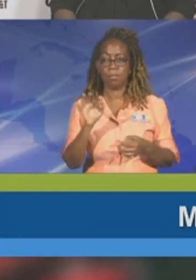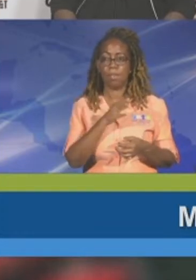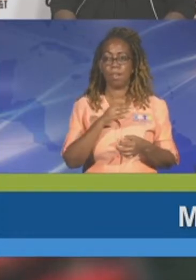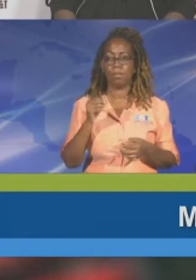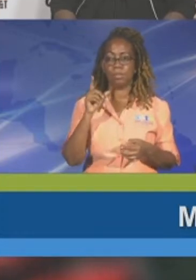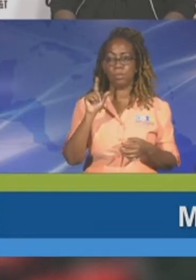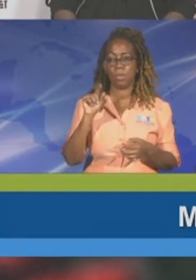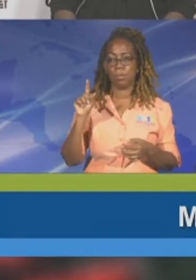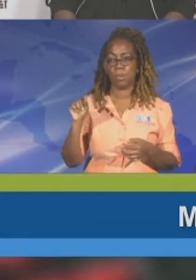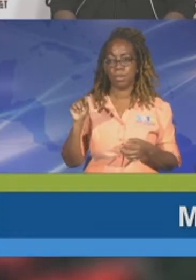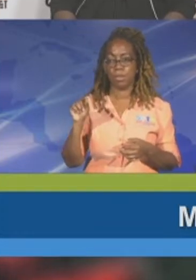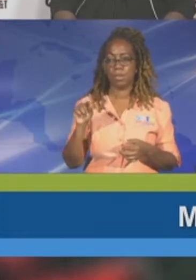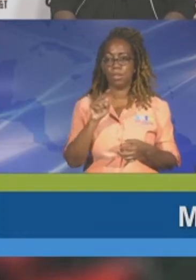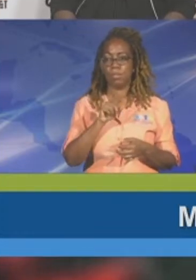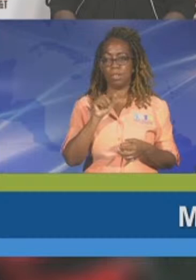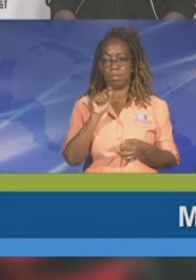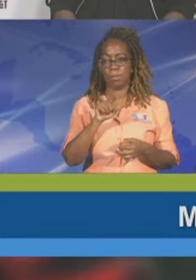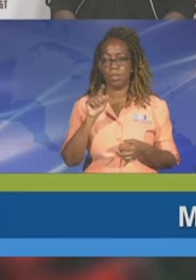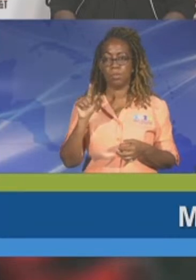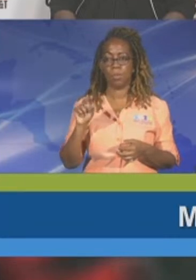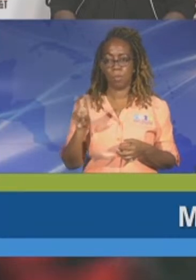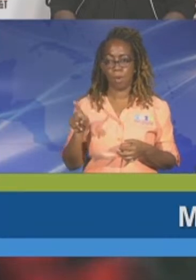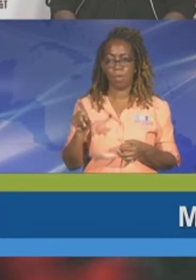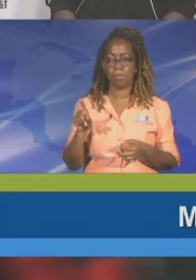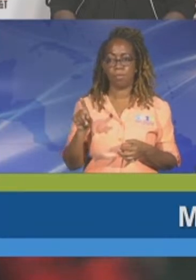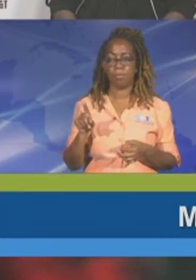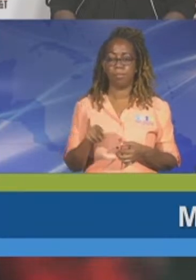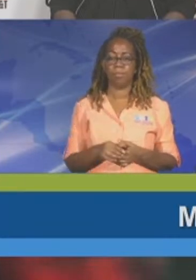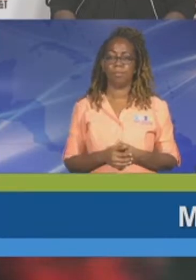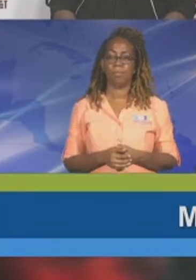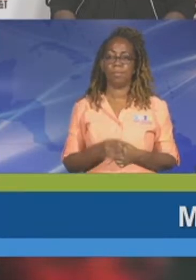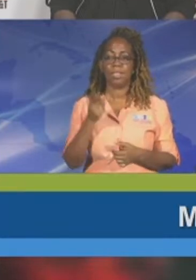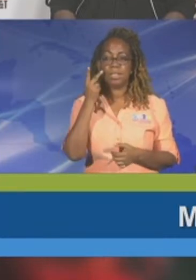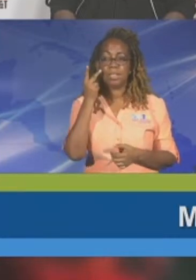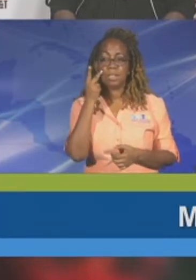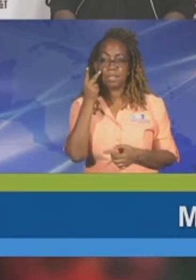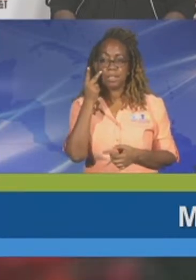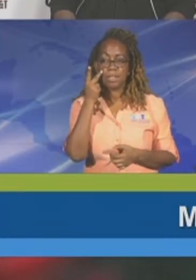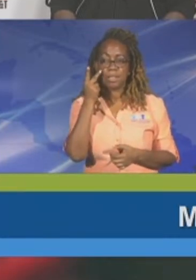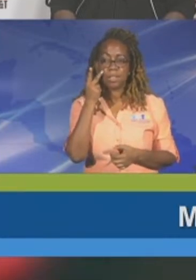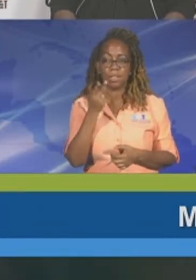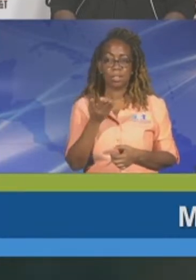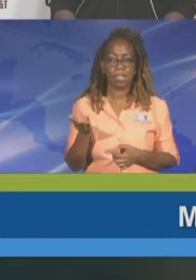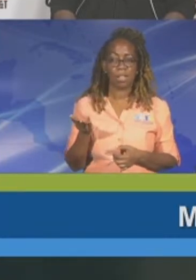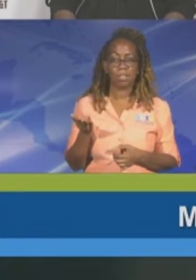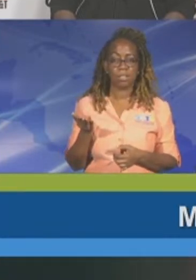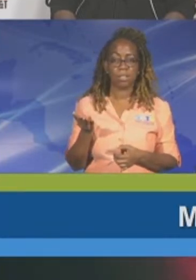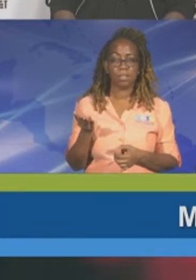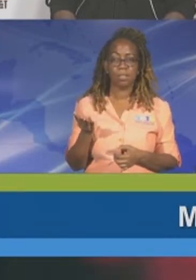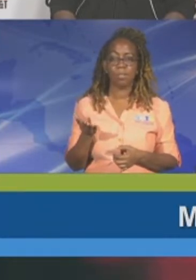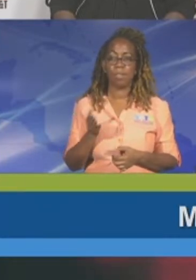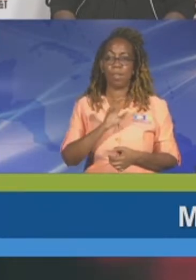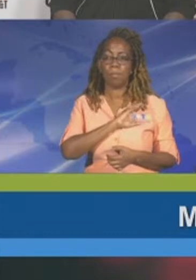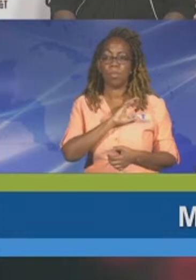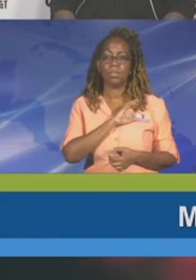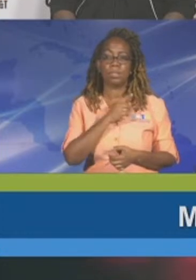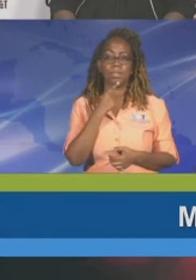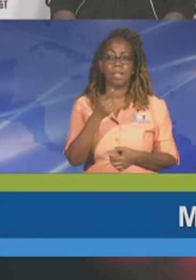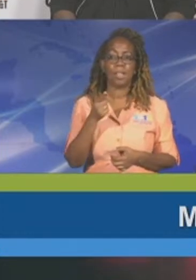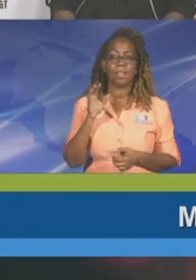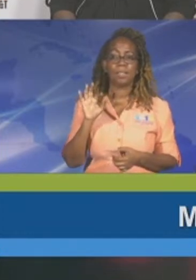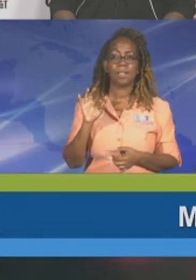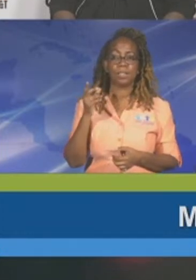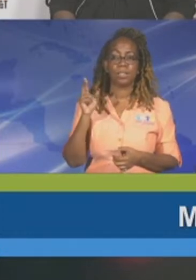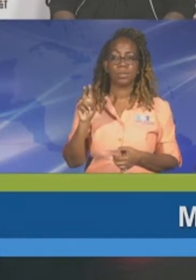and 2021. And as you can see, whereas TTPS noted 92